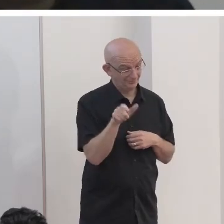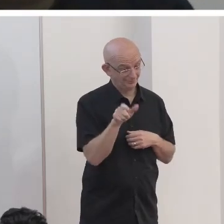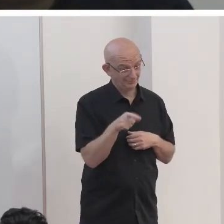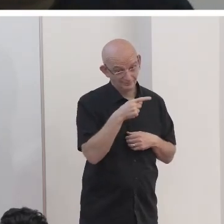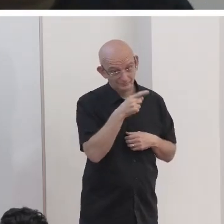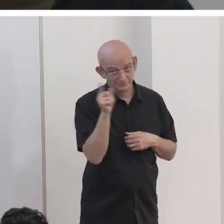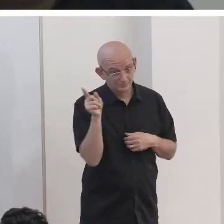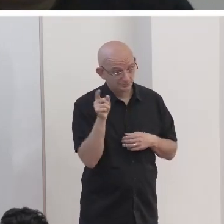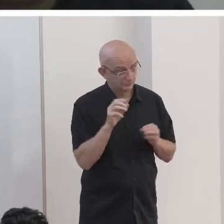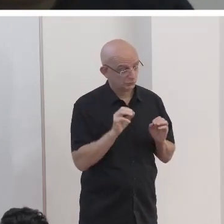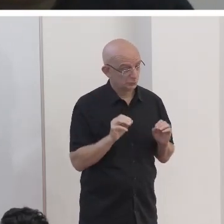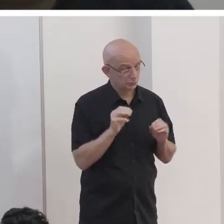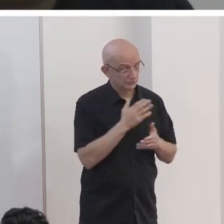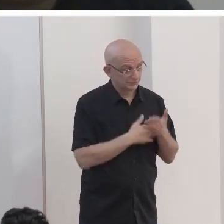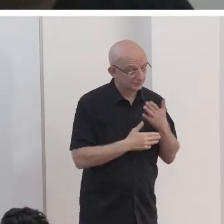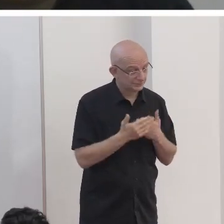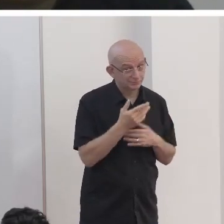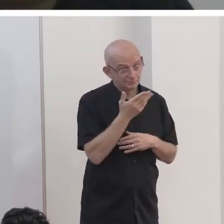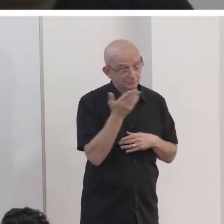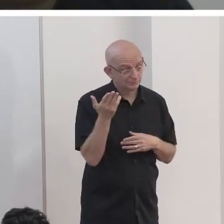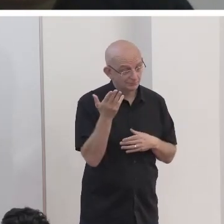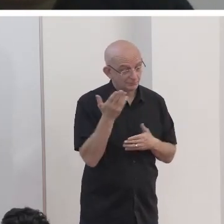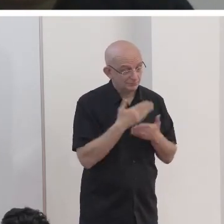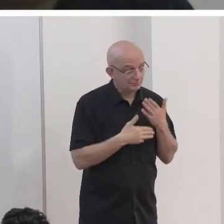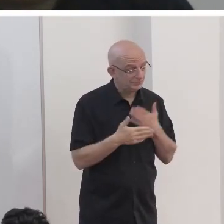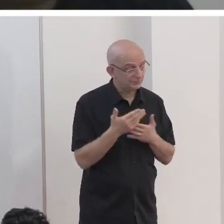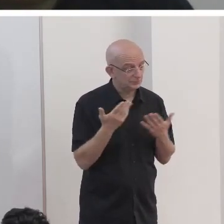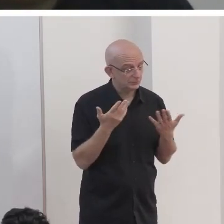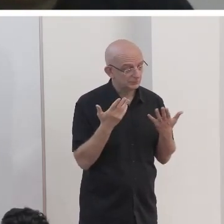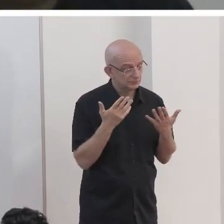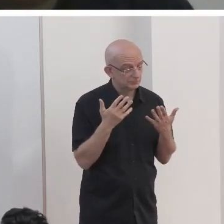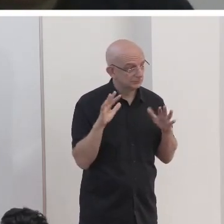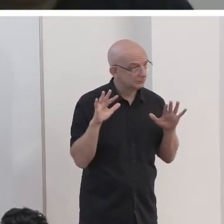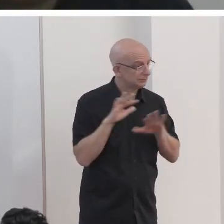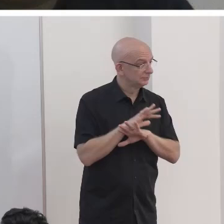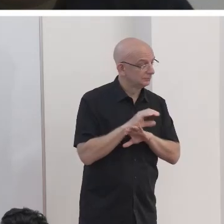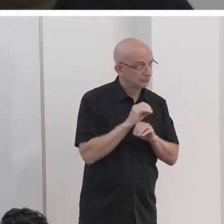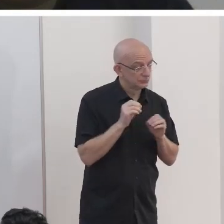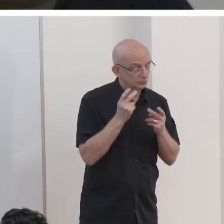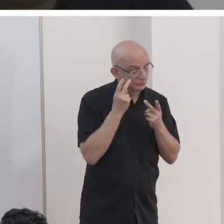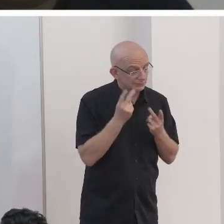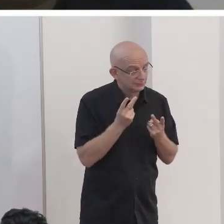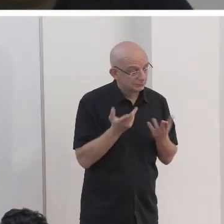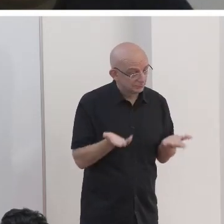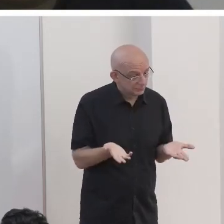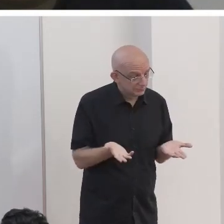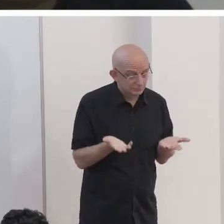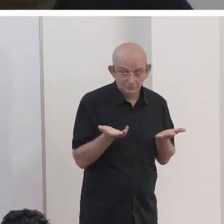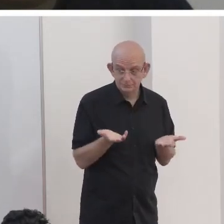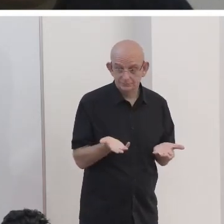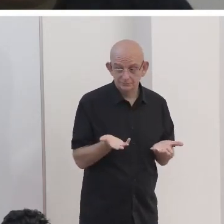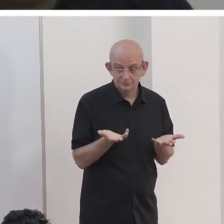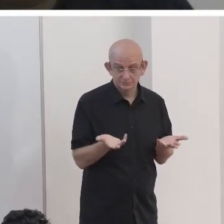Invisible. Is it? Is it? What kind of, how many types of disabilities are there? 10 types, more than 10 types. I think so,